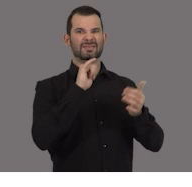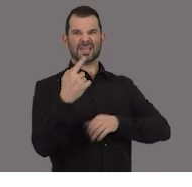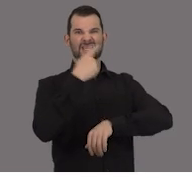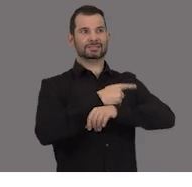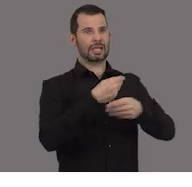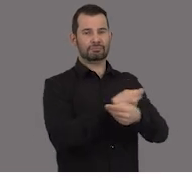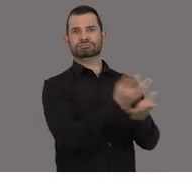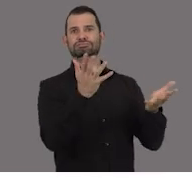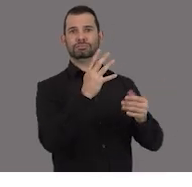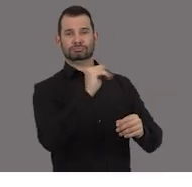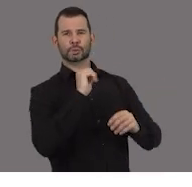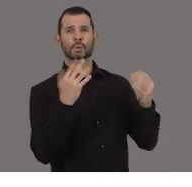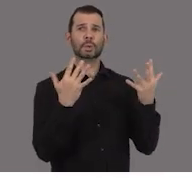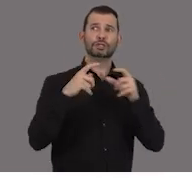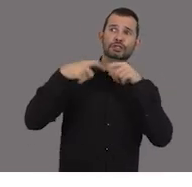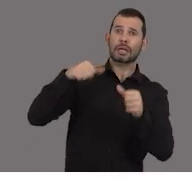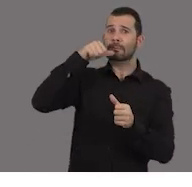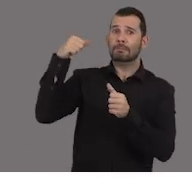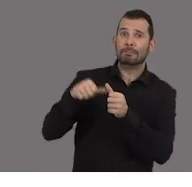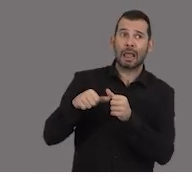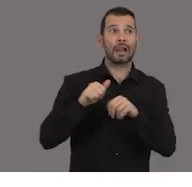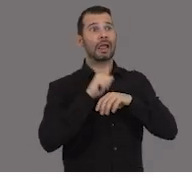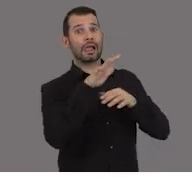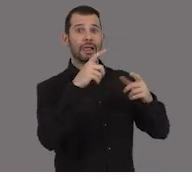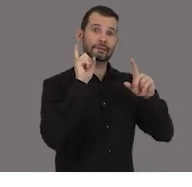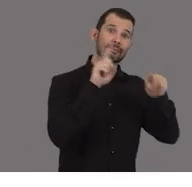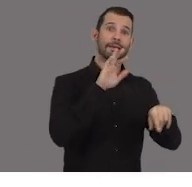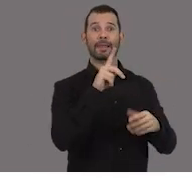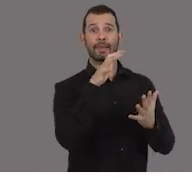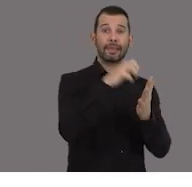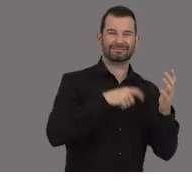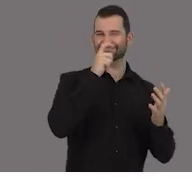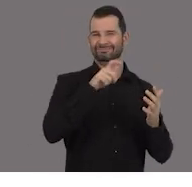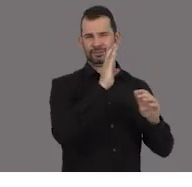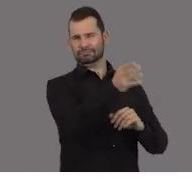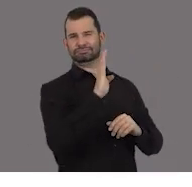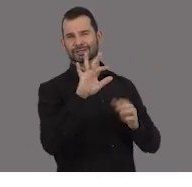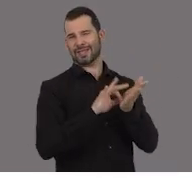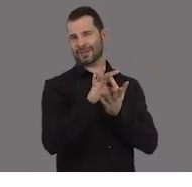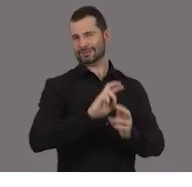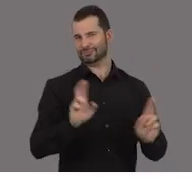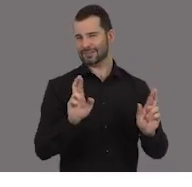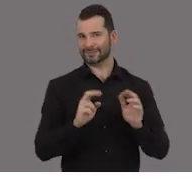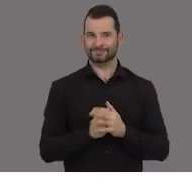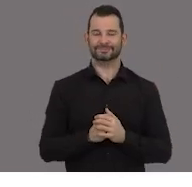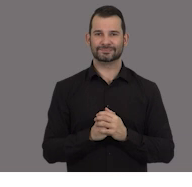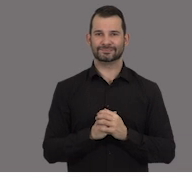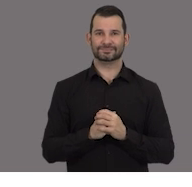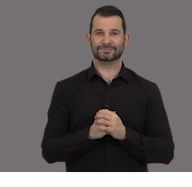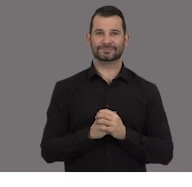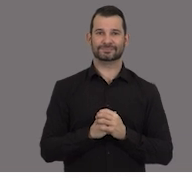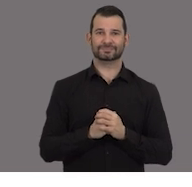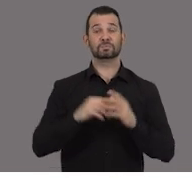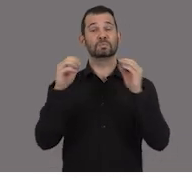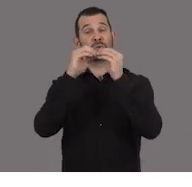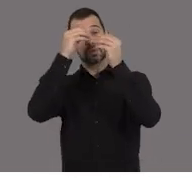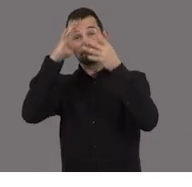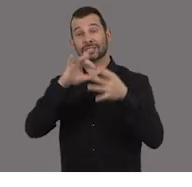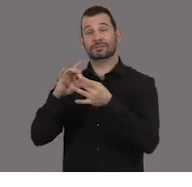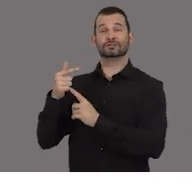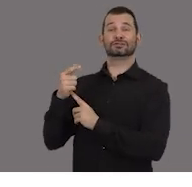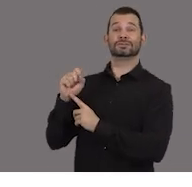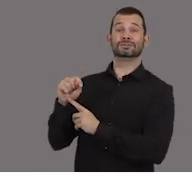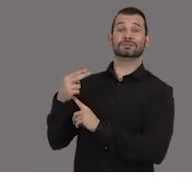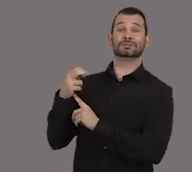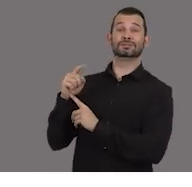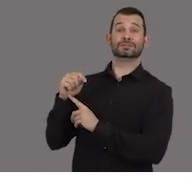for a direct deposit, you will get your benefit and credit payments the day they were issued. No waiting for a check in